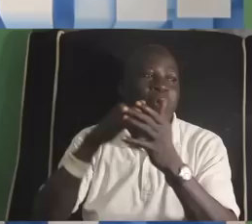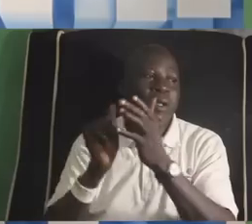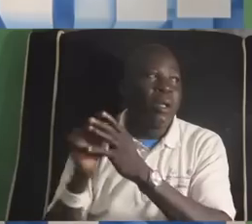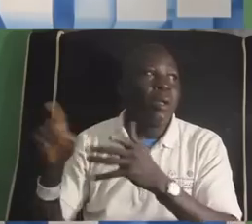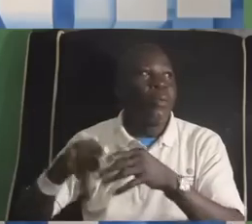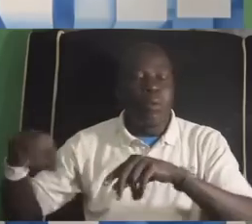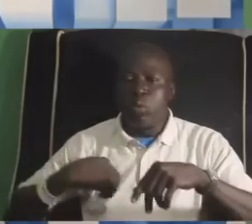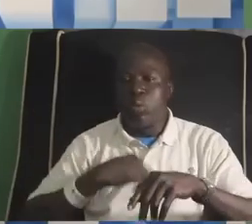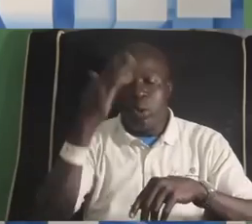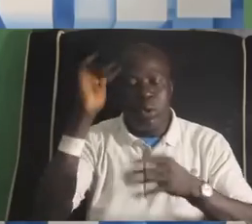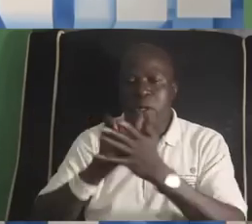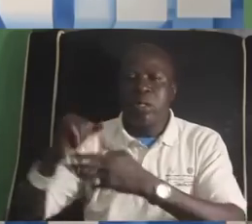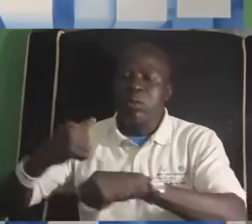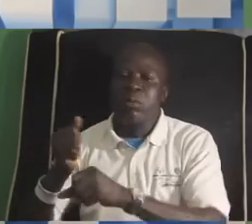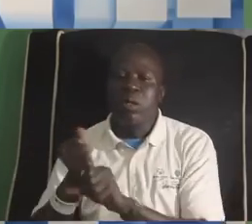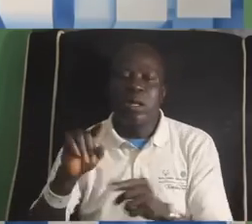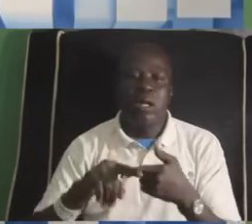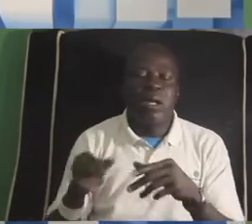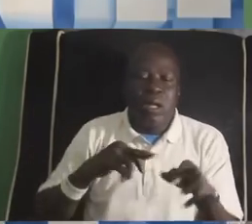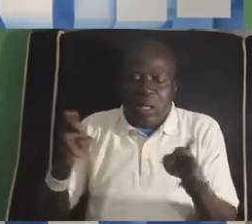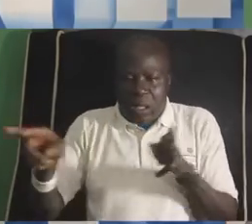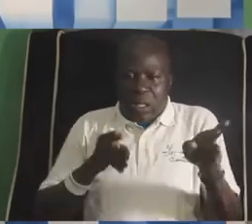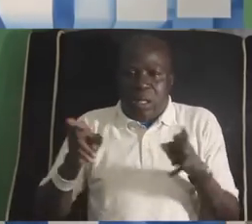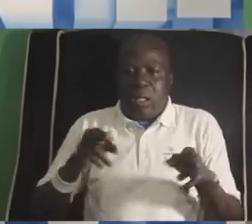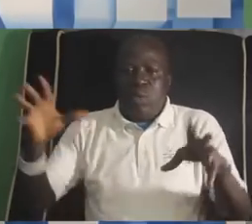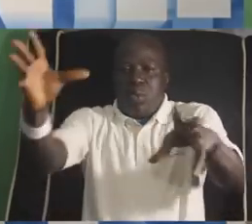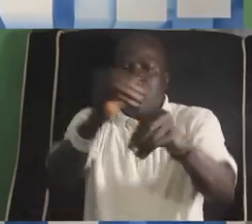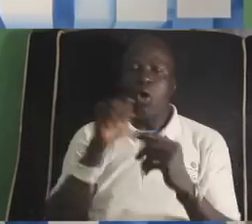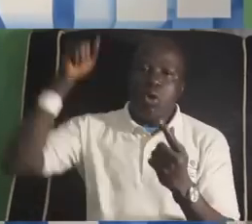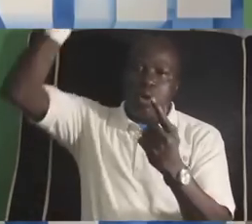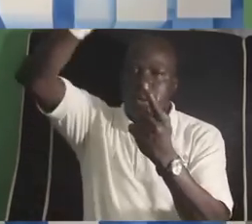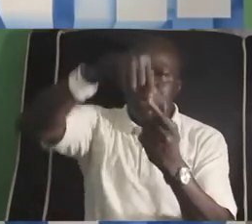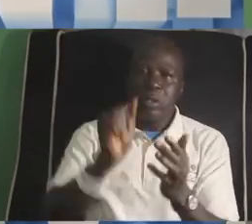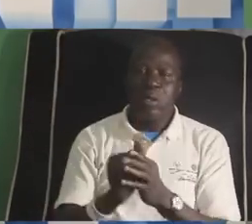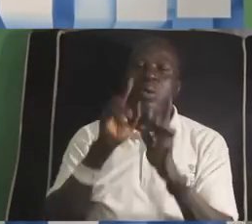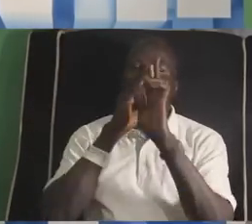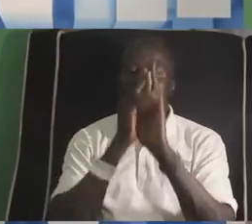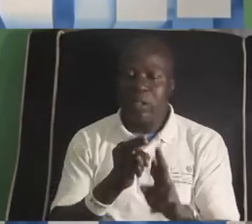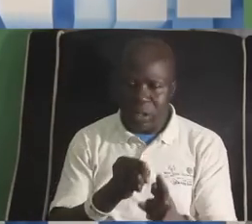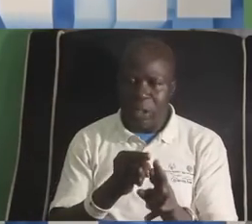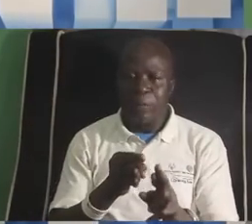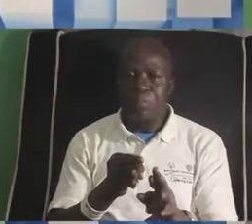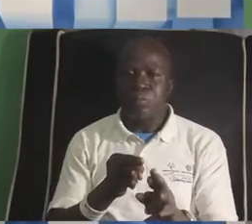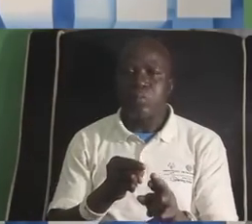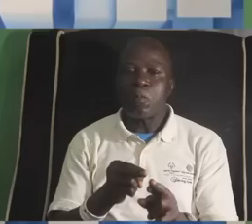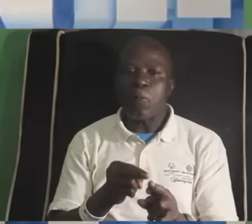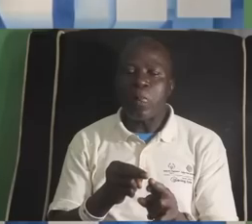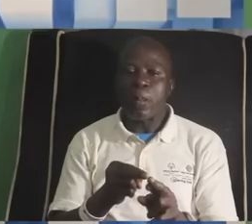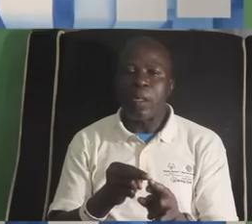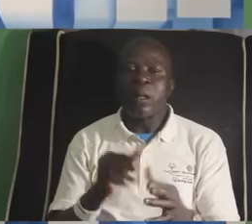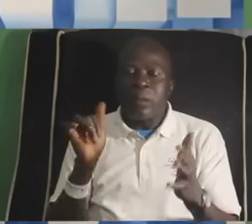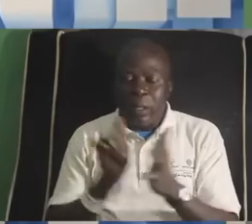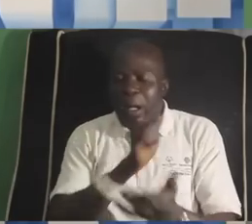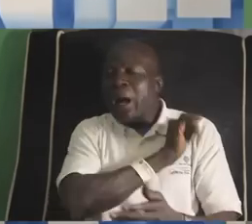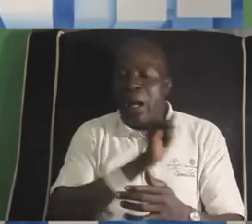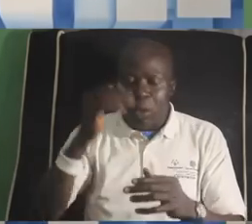ọba. But we know there is a power that make us reign as king. A dẹ̀ gbà á. And we will receive it till it was answered. Na, I open your eyes and make